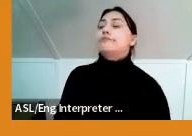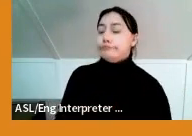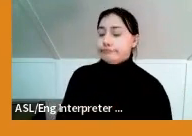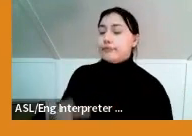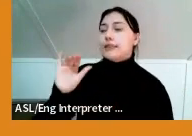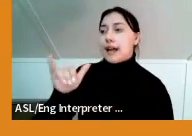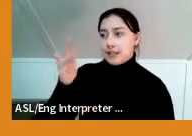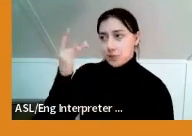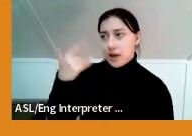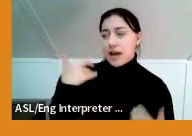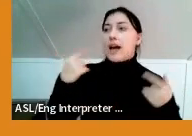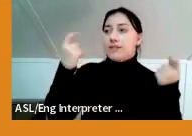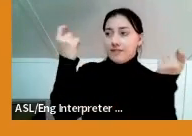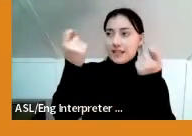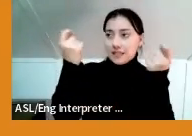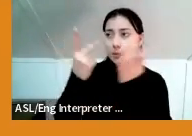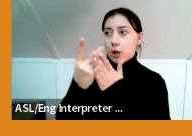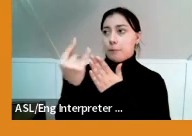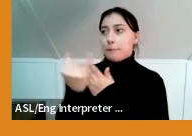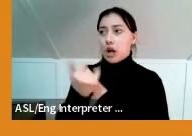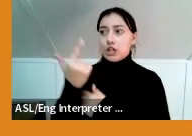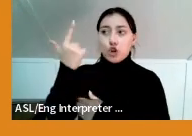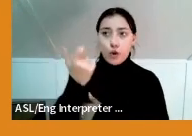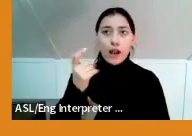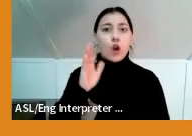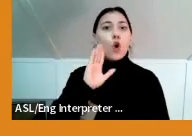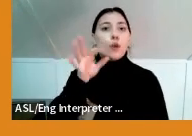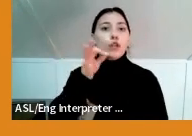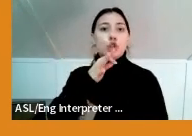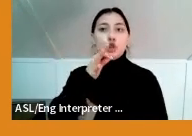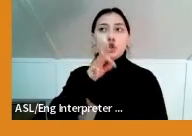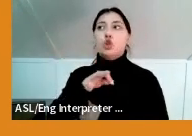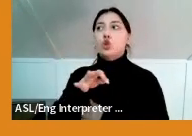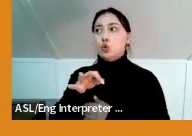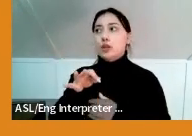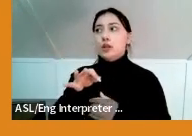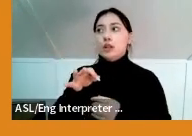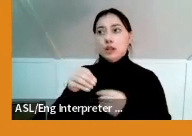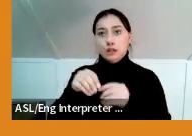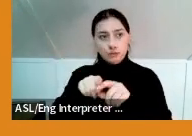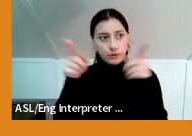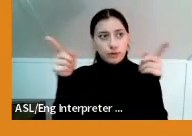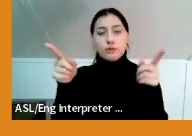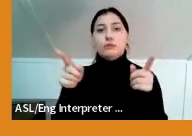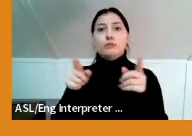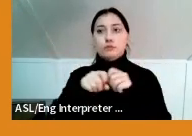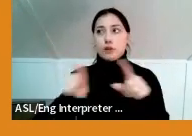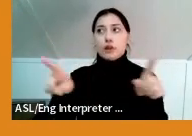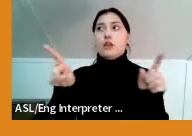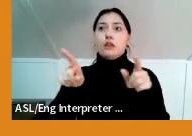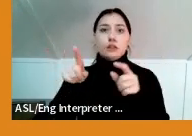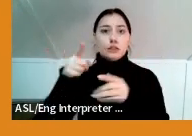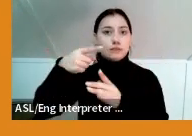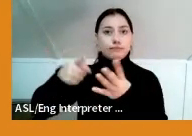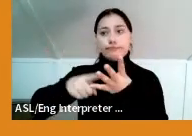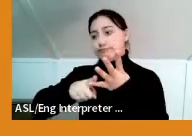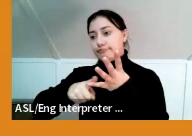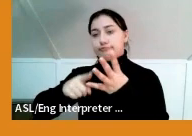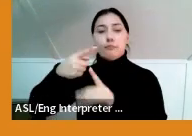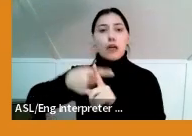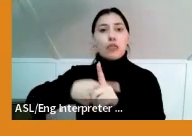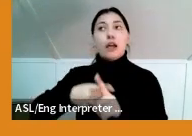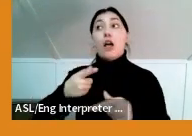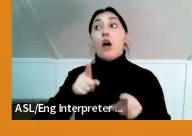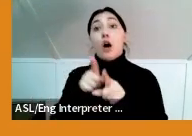and Projects grant, and that will be coming up later this month. And we also have a useful links page that has an opportunities and resources